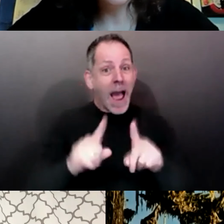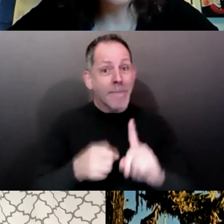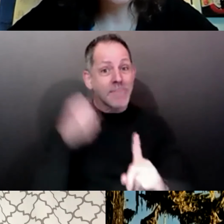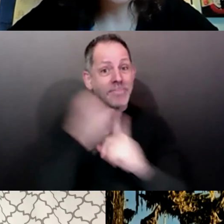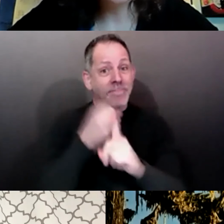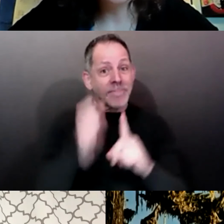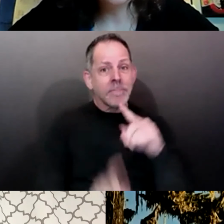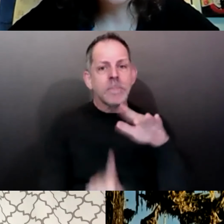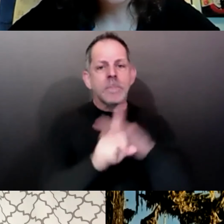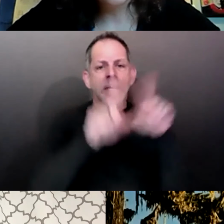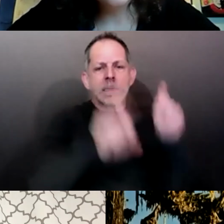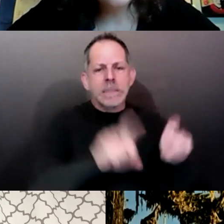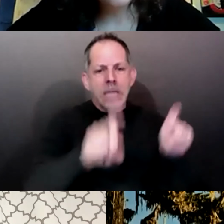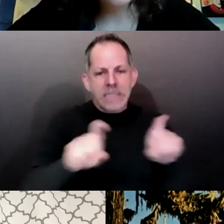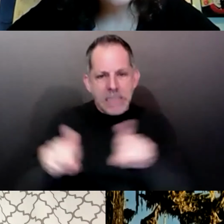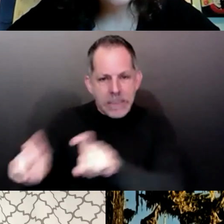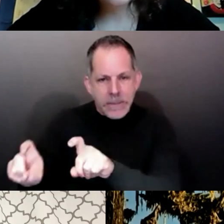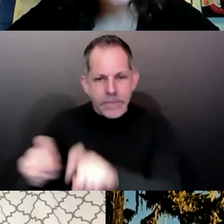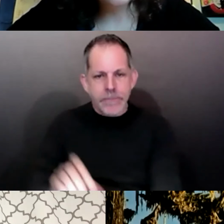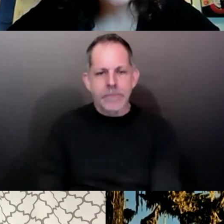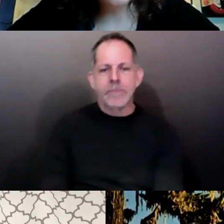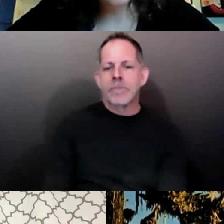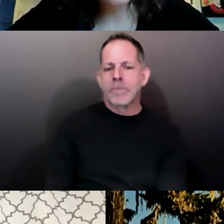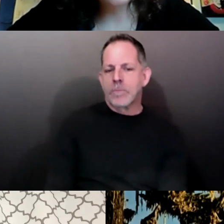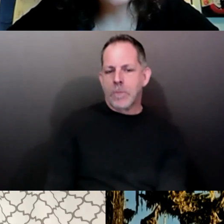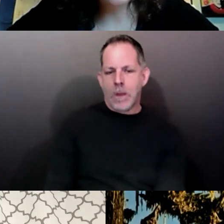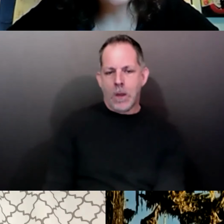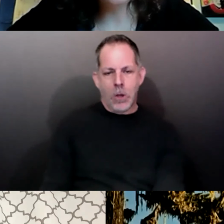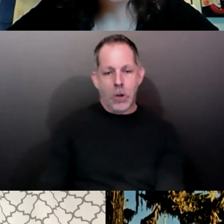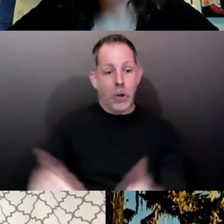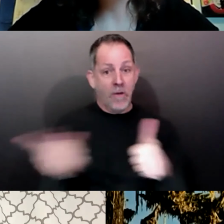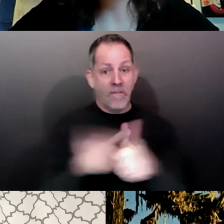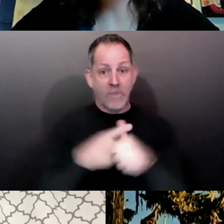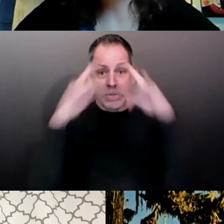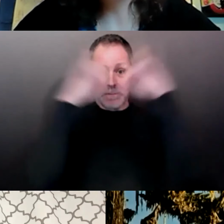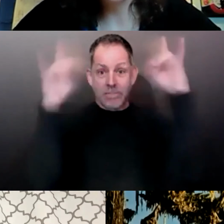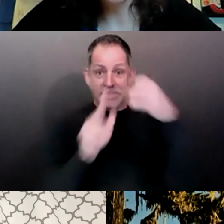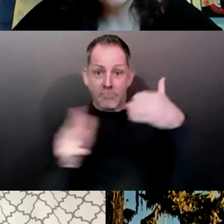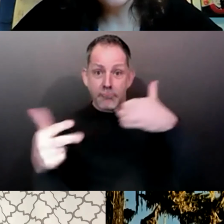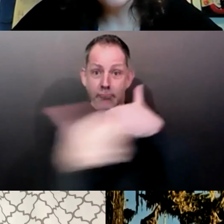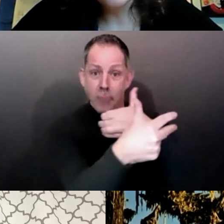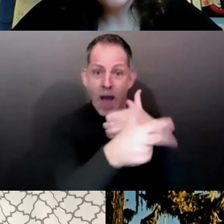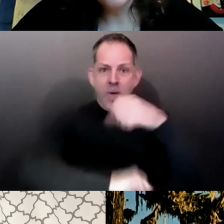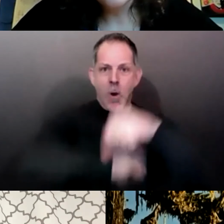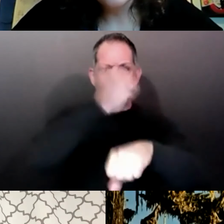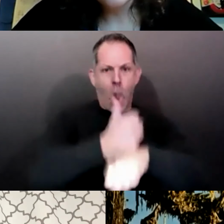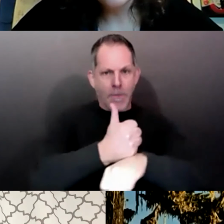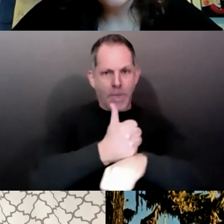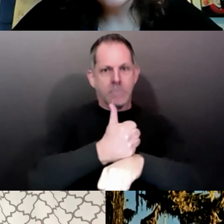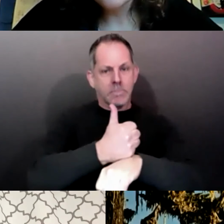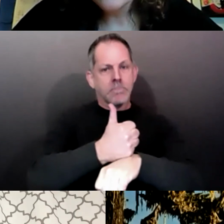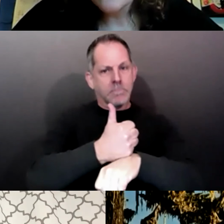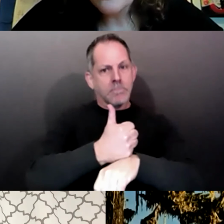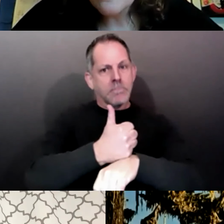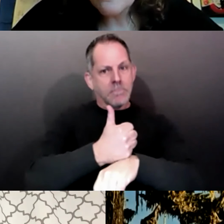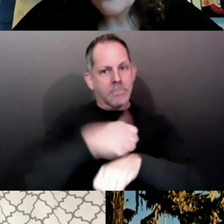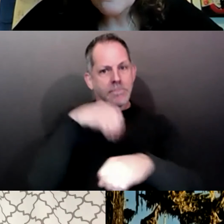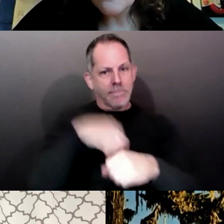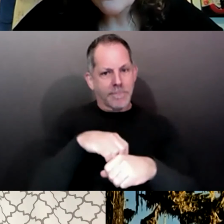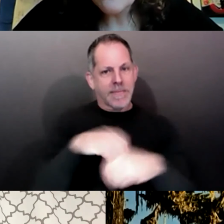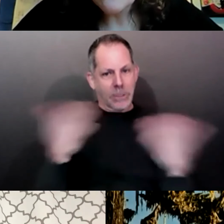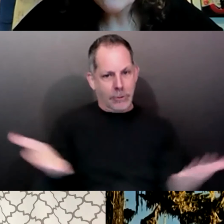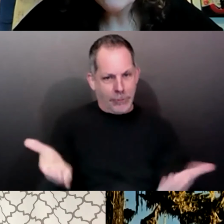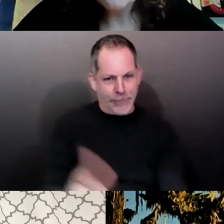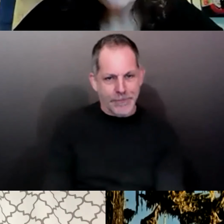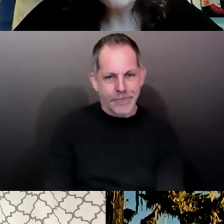first drive-through testing sites. That same team that put together those first testing sites last year, and I just have to stop and say